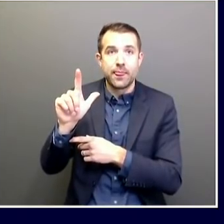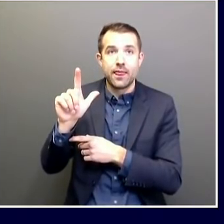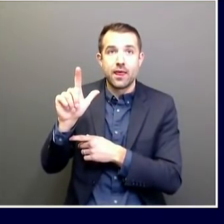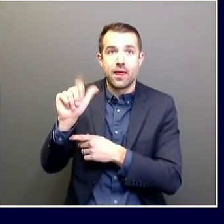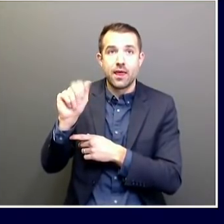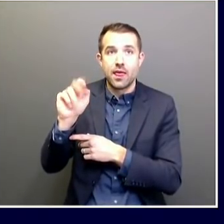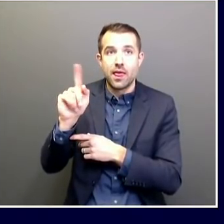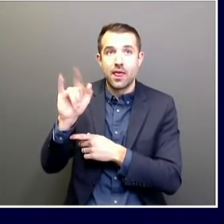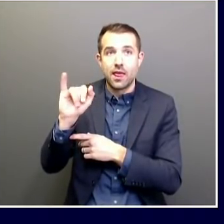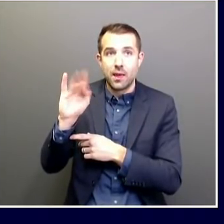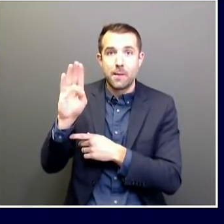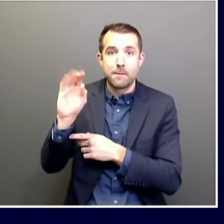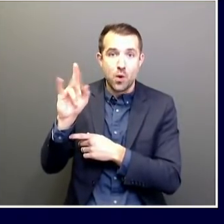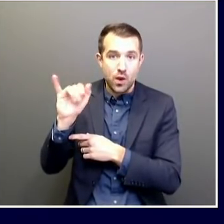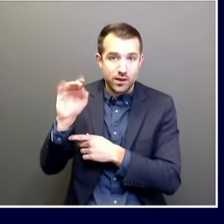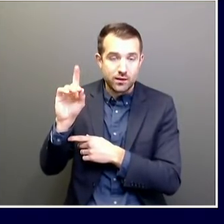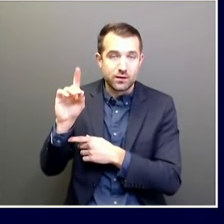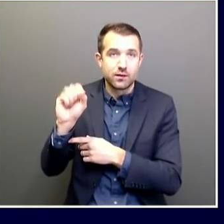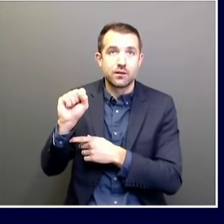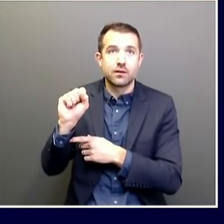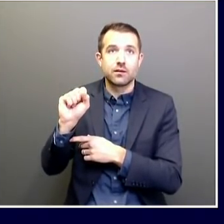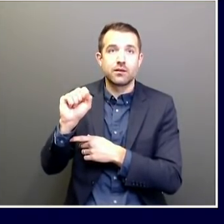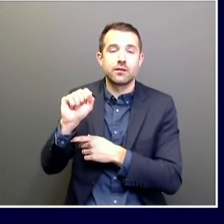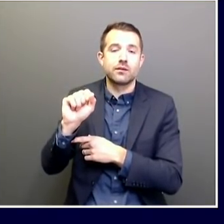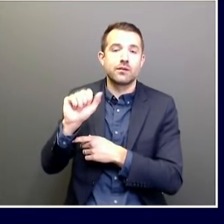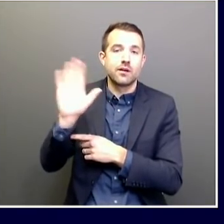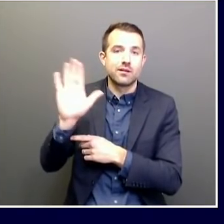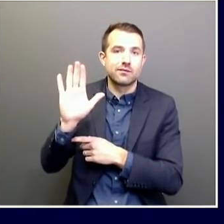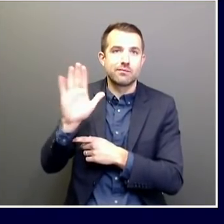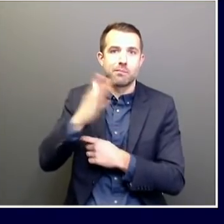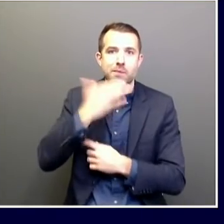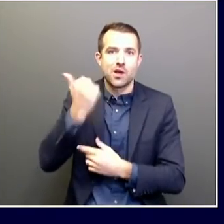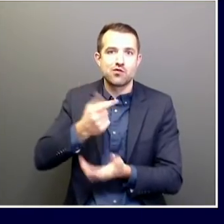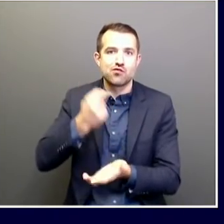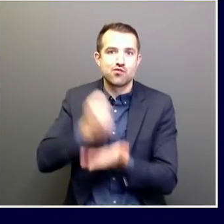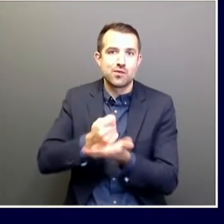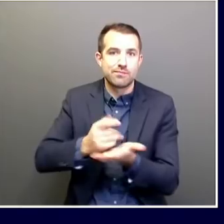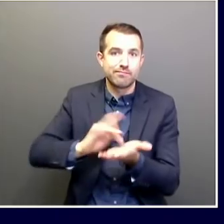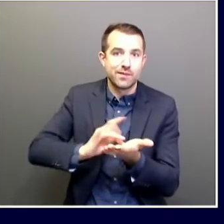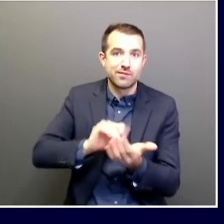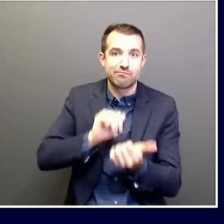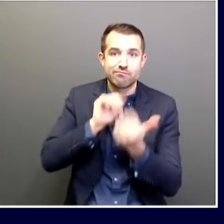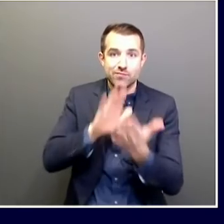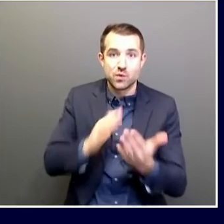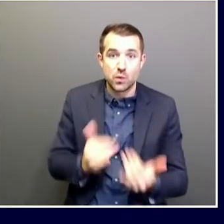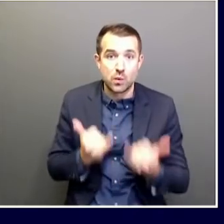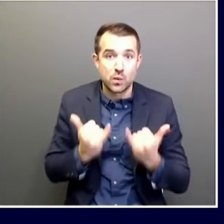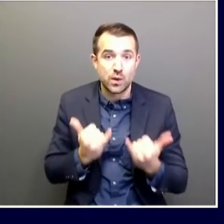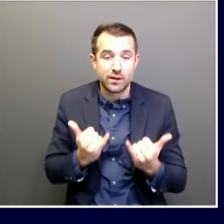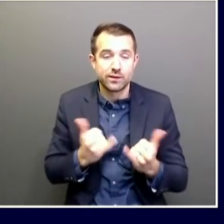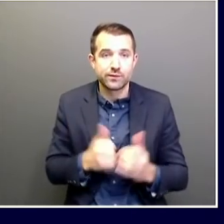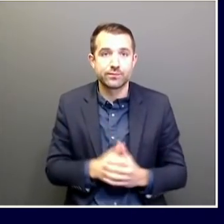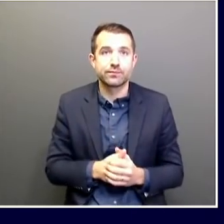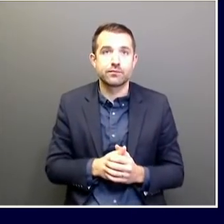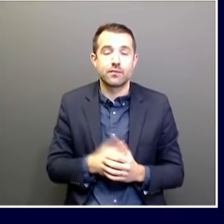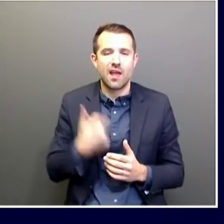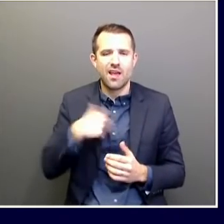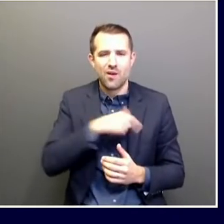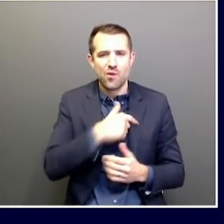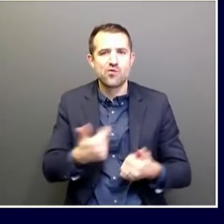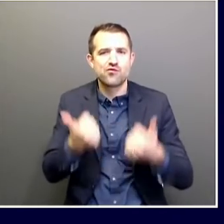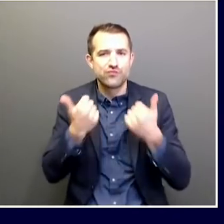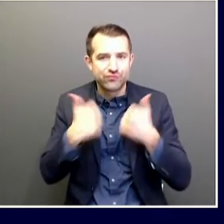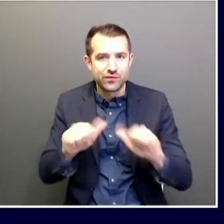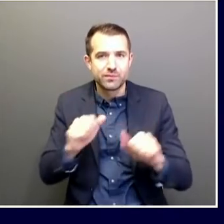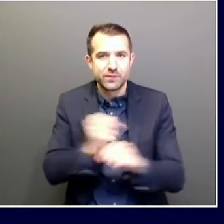the best available treatments are within their reach. That's one of the things that we're focused on to help try to drive down, maybe not that